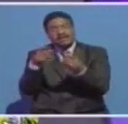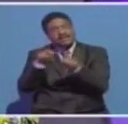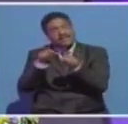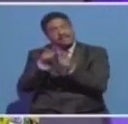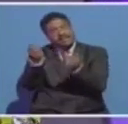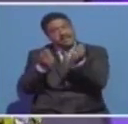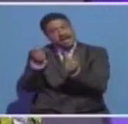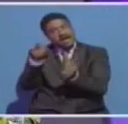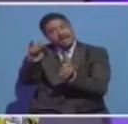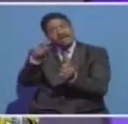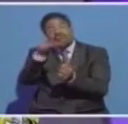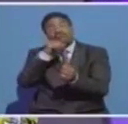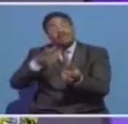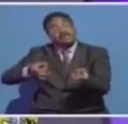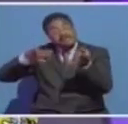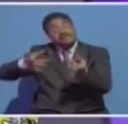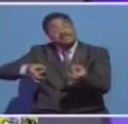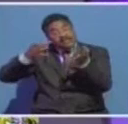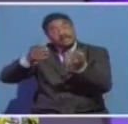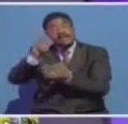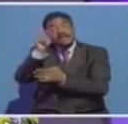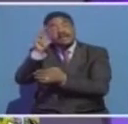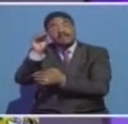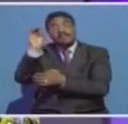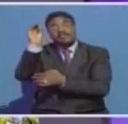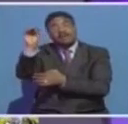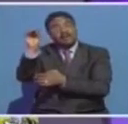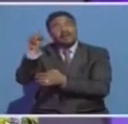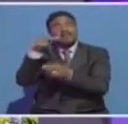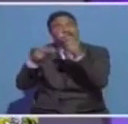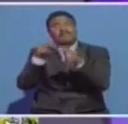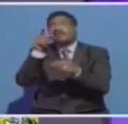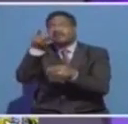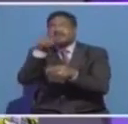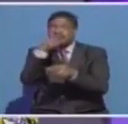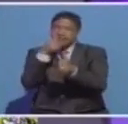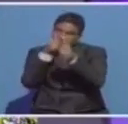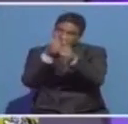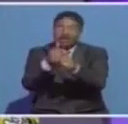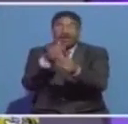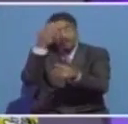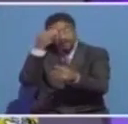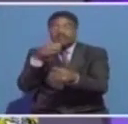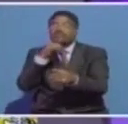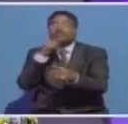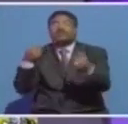not to speed over so many kilometers per hour. You ignore that, the chances are you might have an accident. So there are